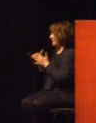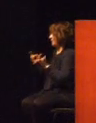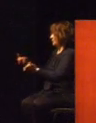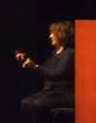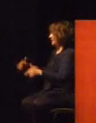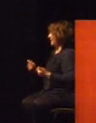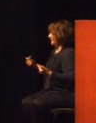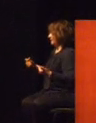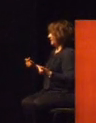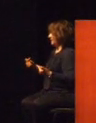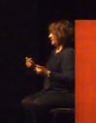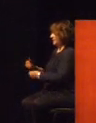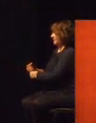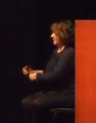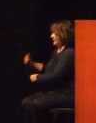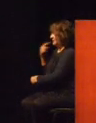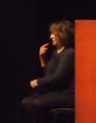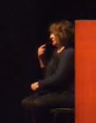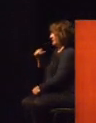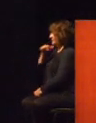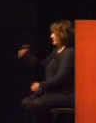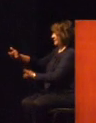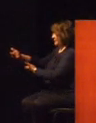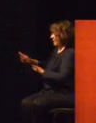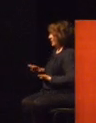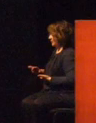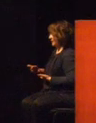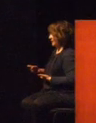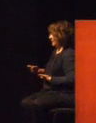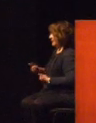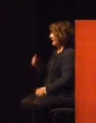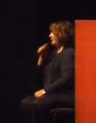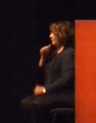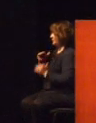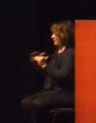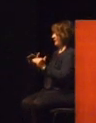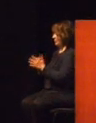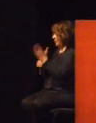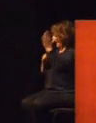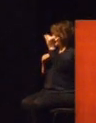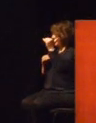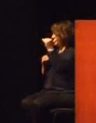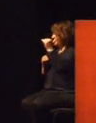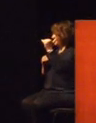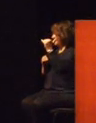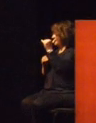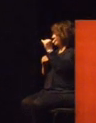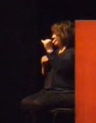And last year did not bring on a personal level at all what I expected.